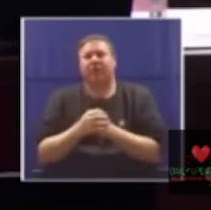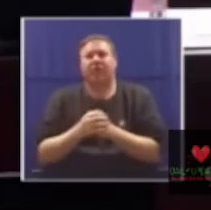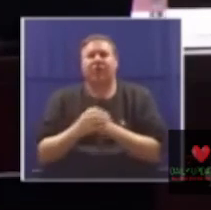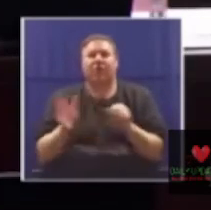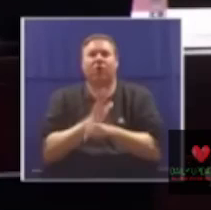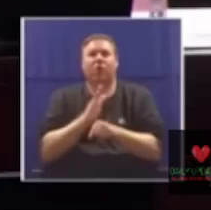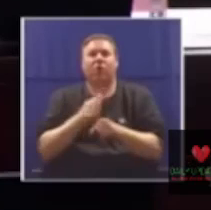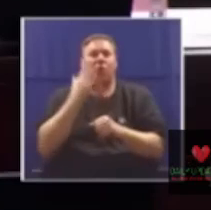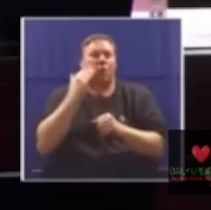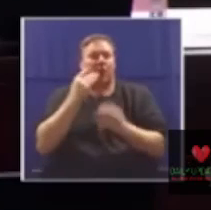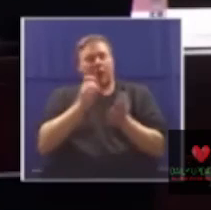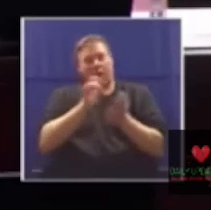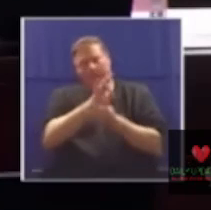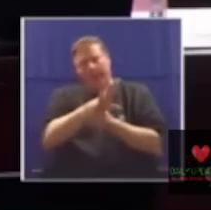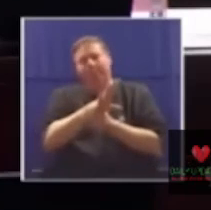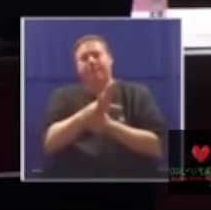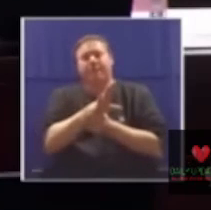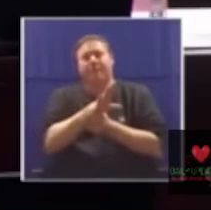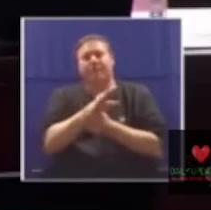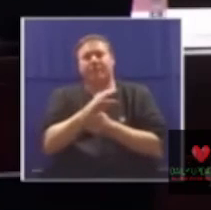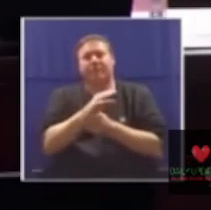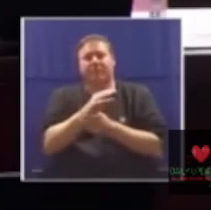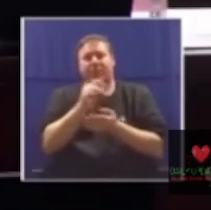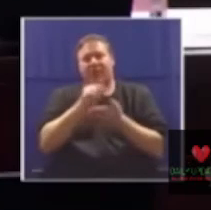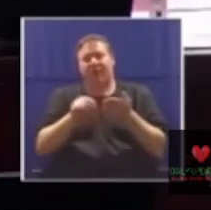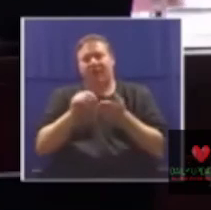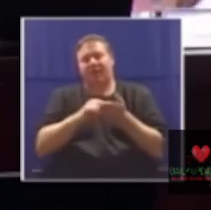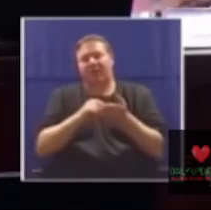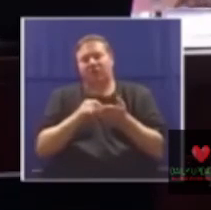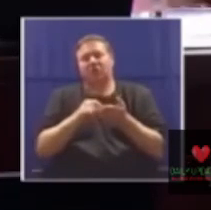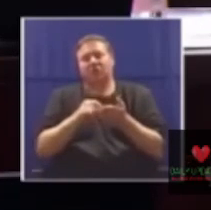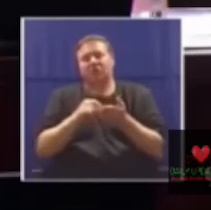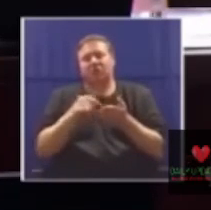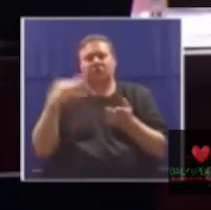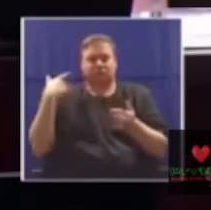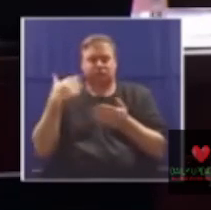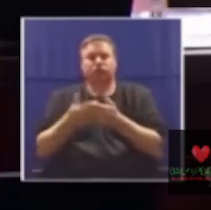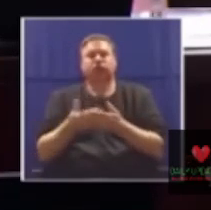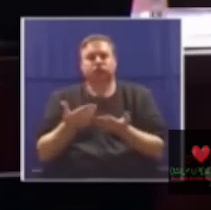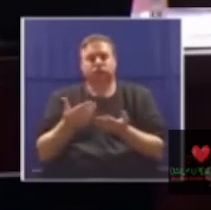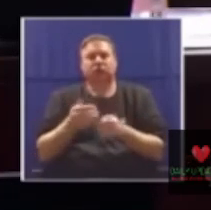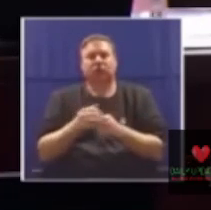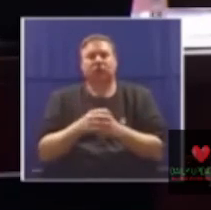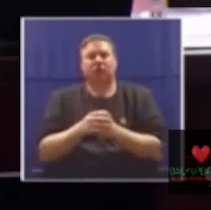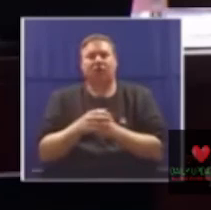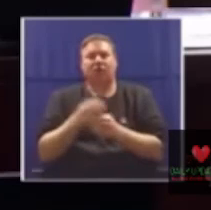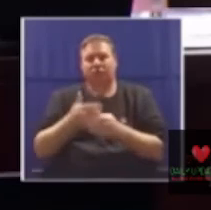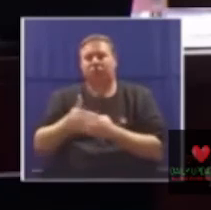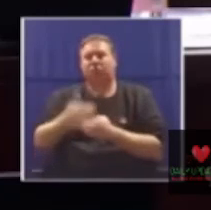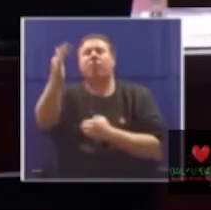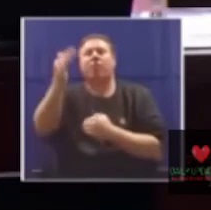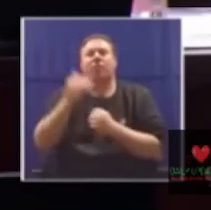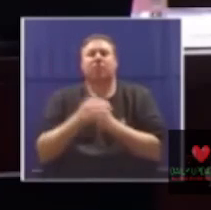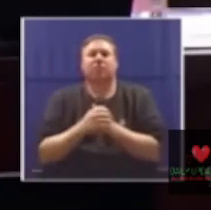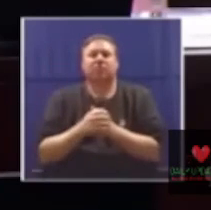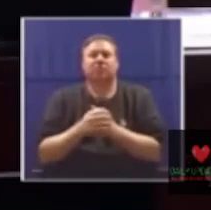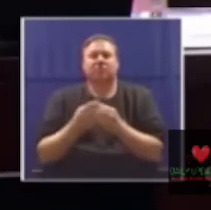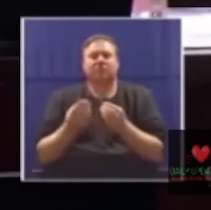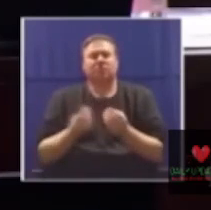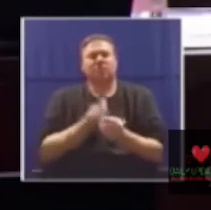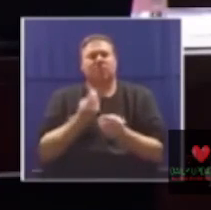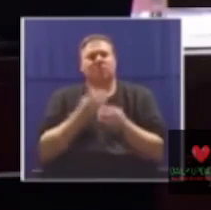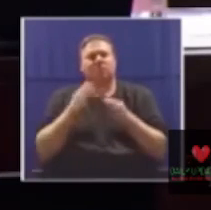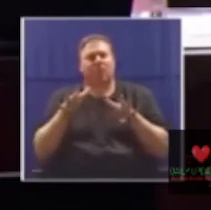when we defeat you in the upcoming elections. We are encouraged by the young people